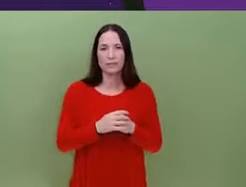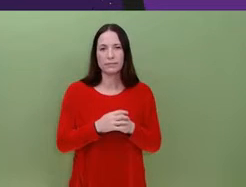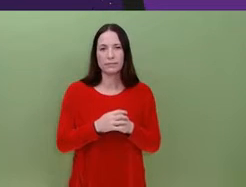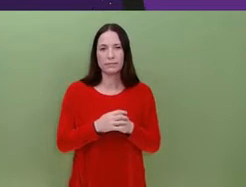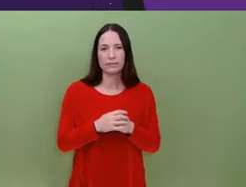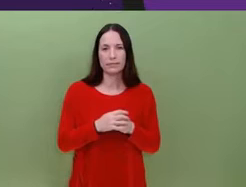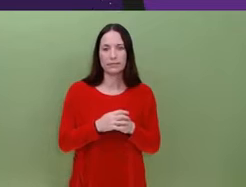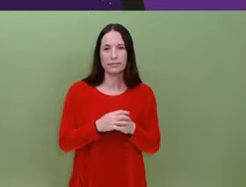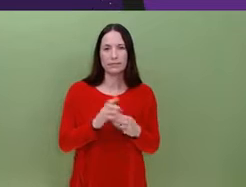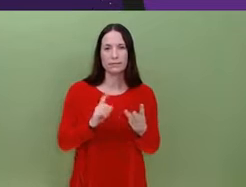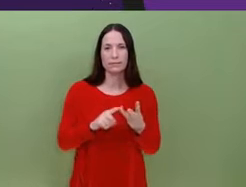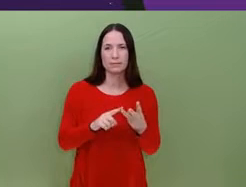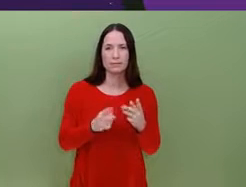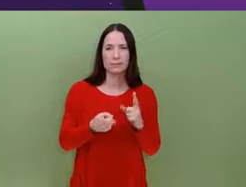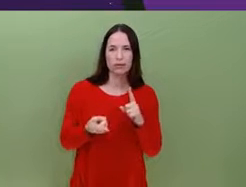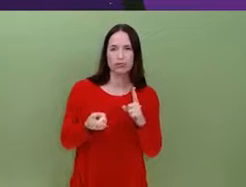and responsive.